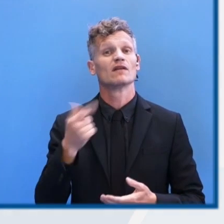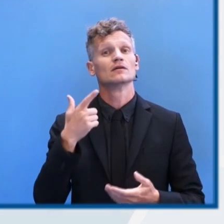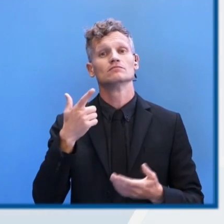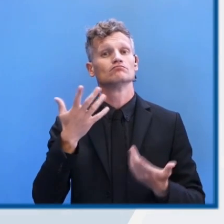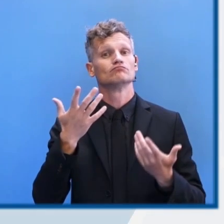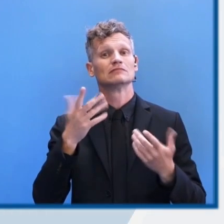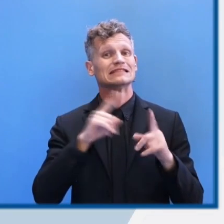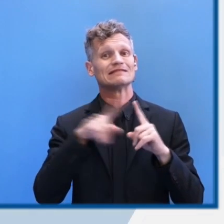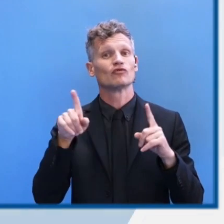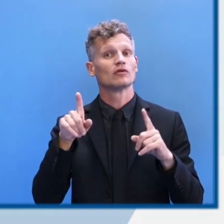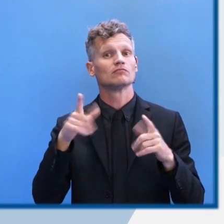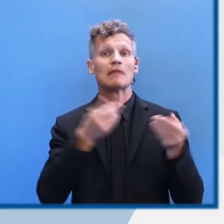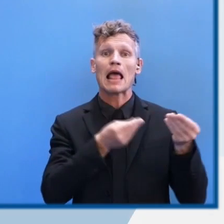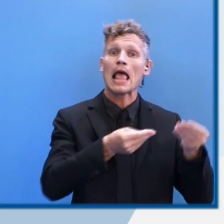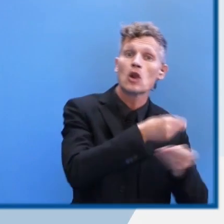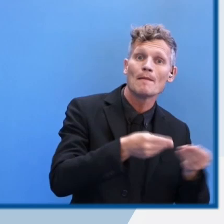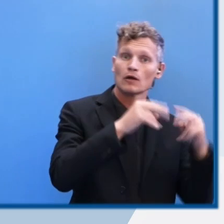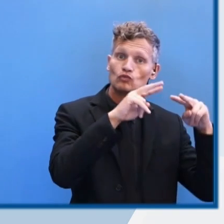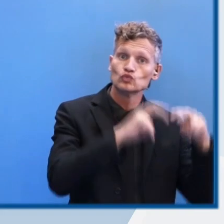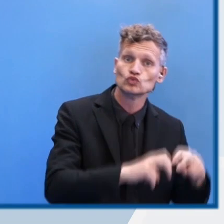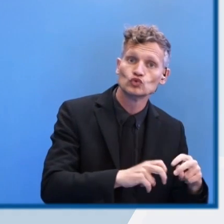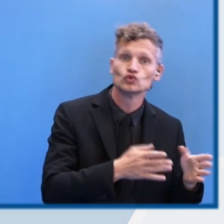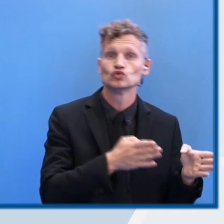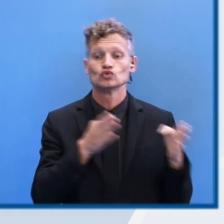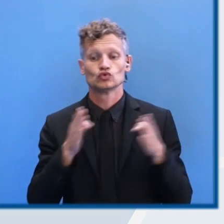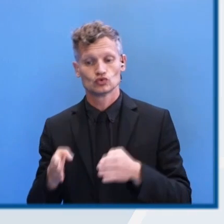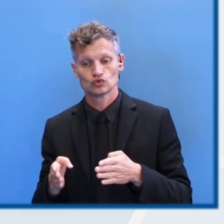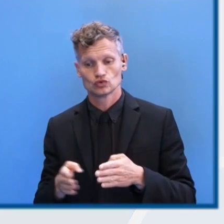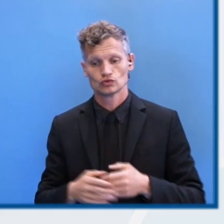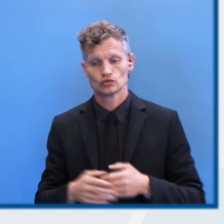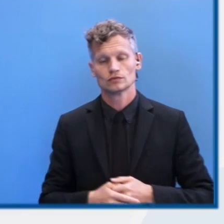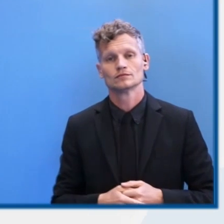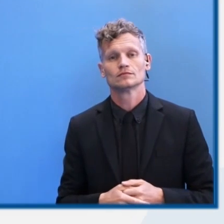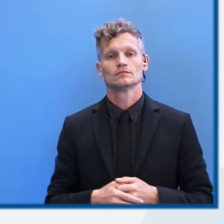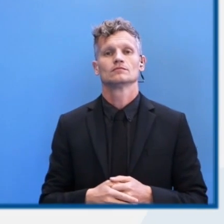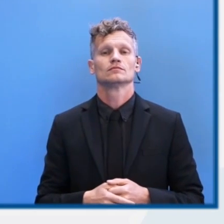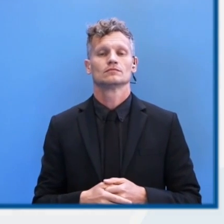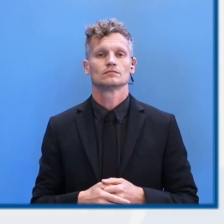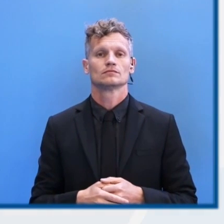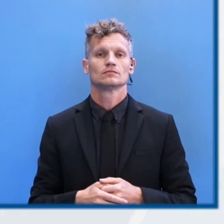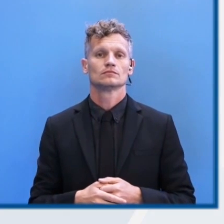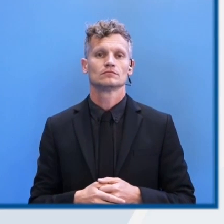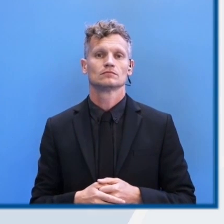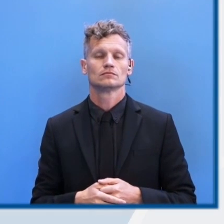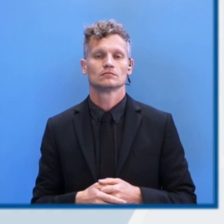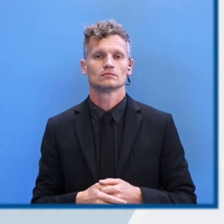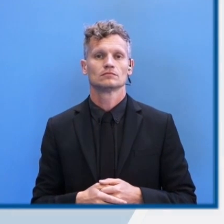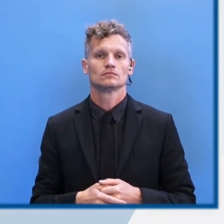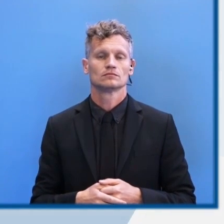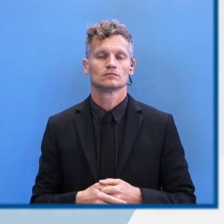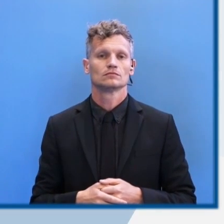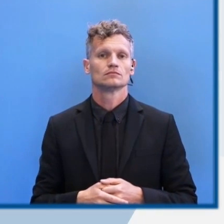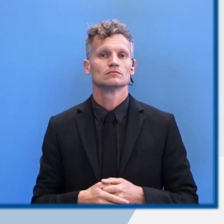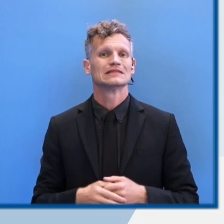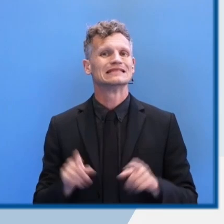economic field. And we can try to bring these two, say, if you want to put it like that,